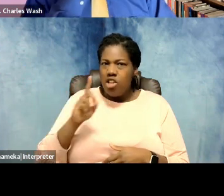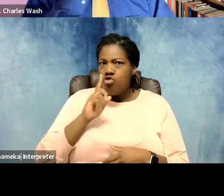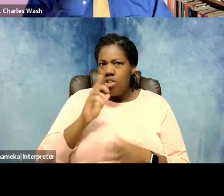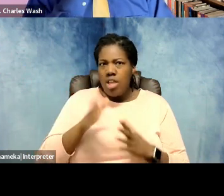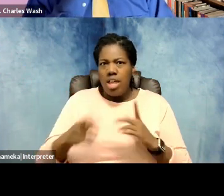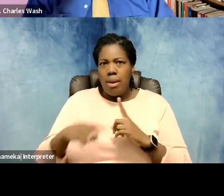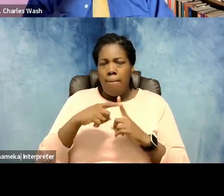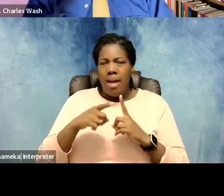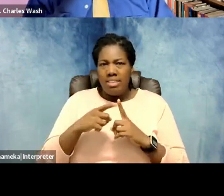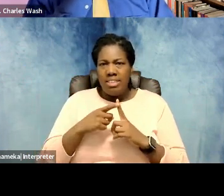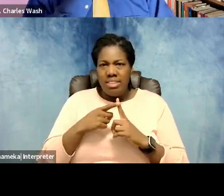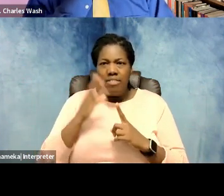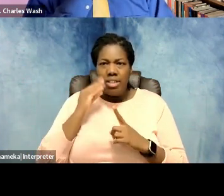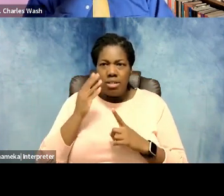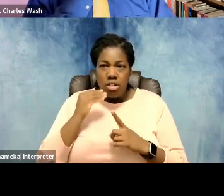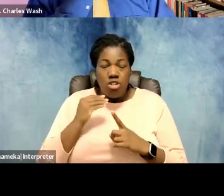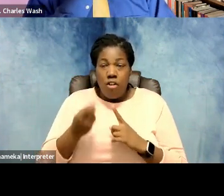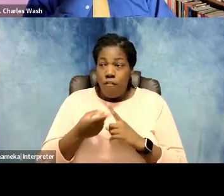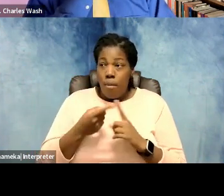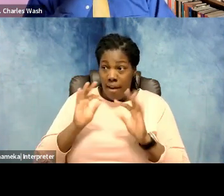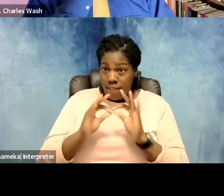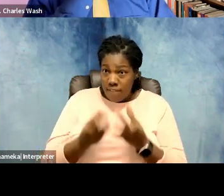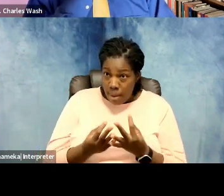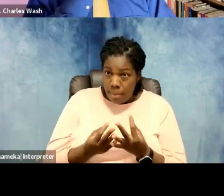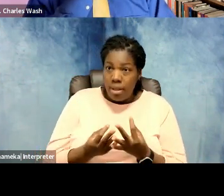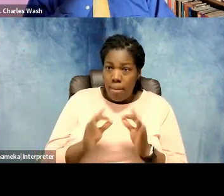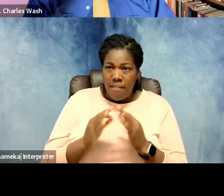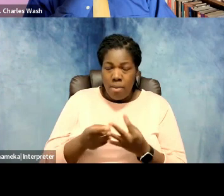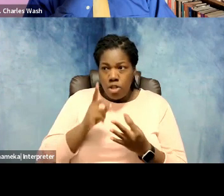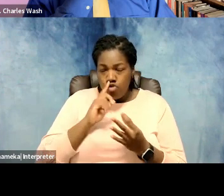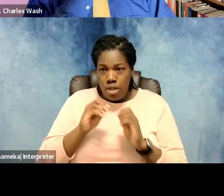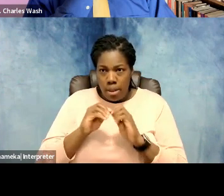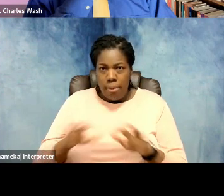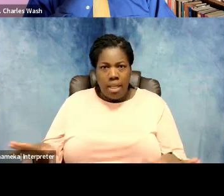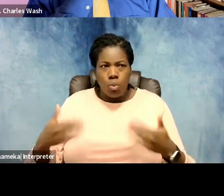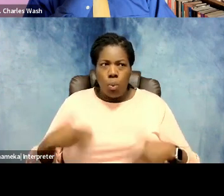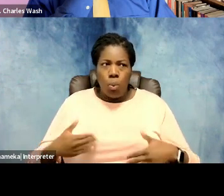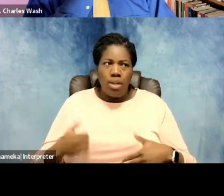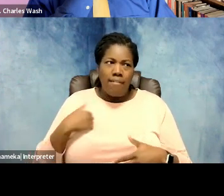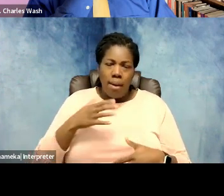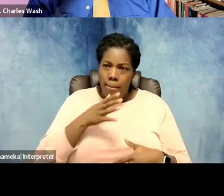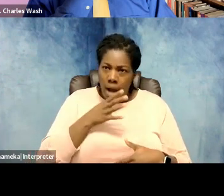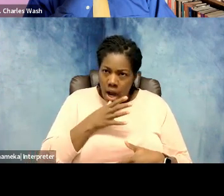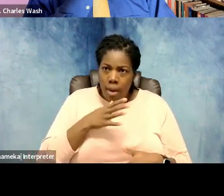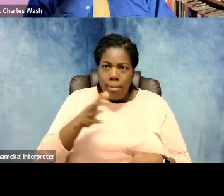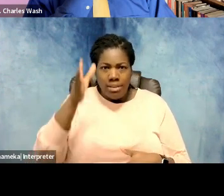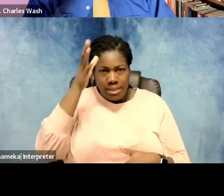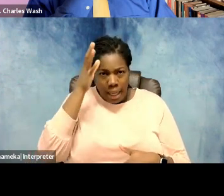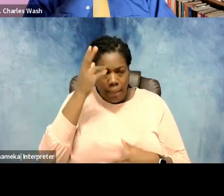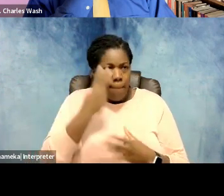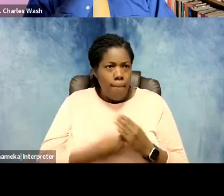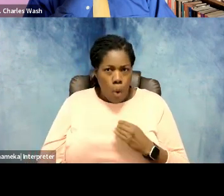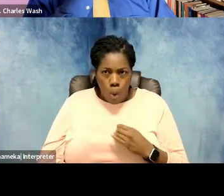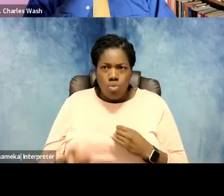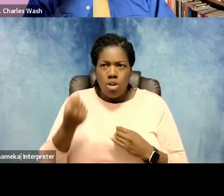experiences there, in part because of family, right? The family was very blessed to have a mom and a dad who